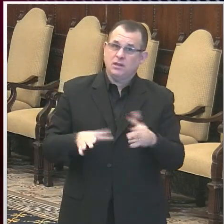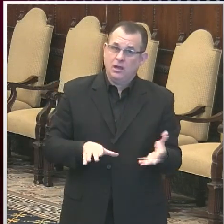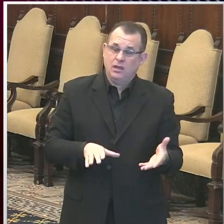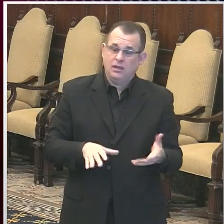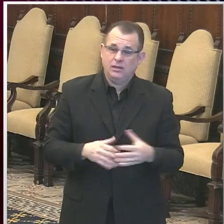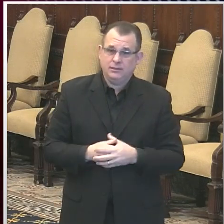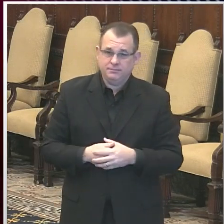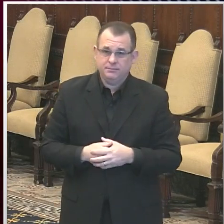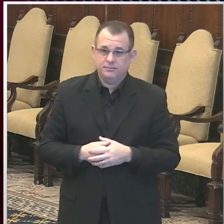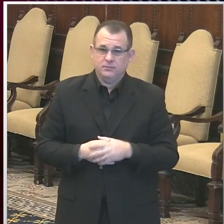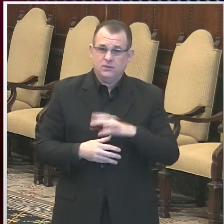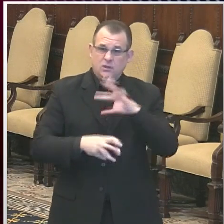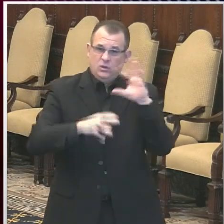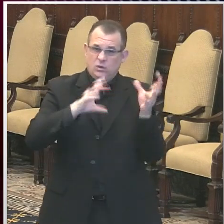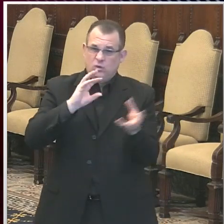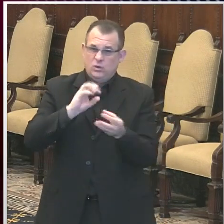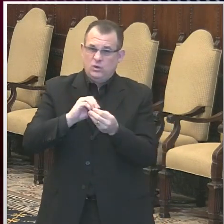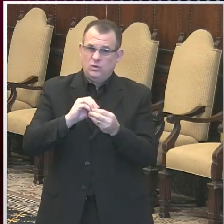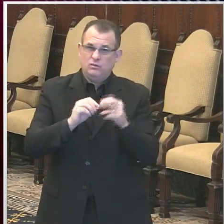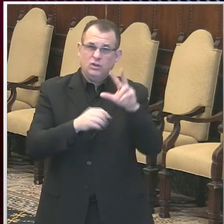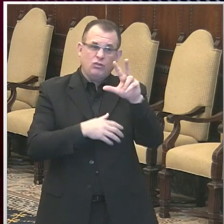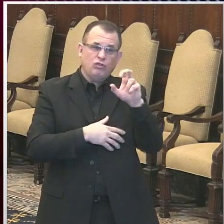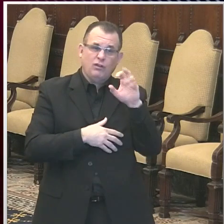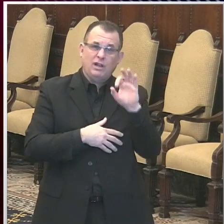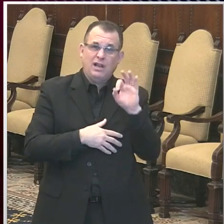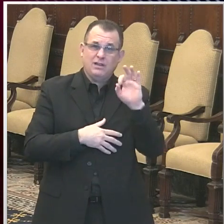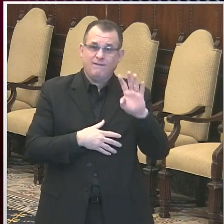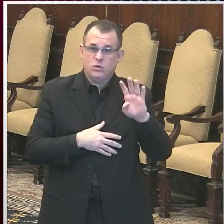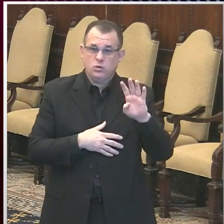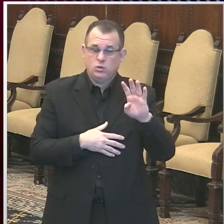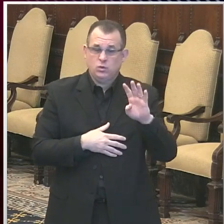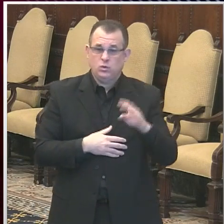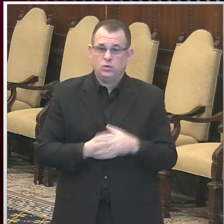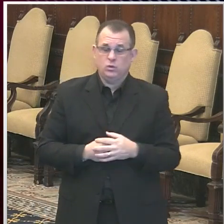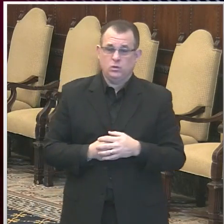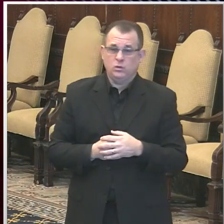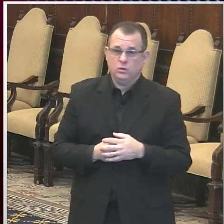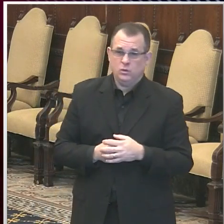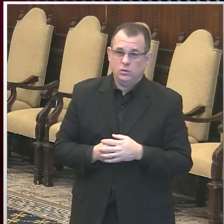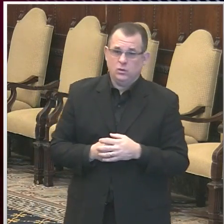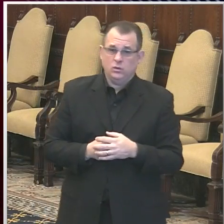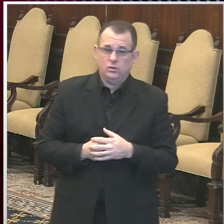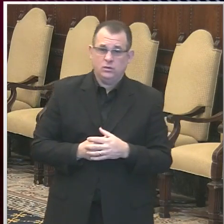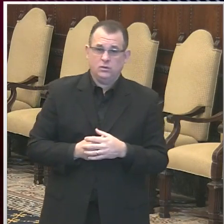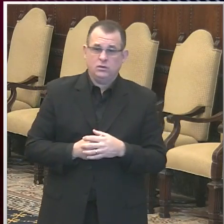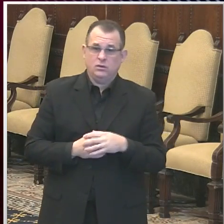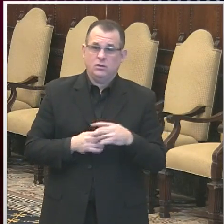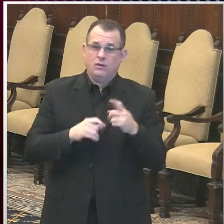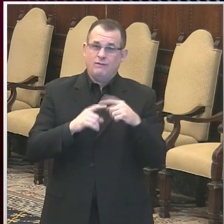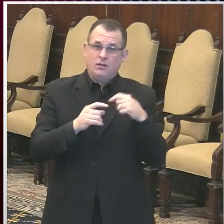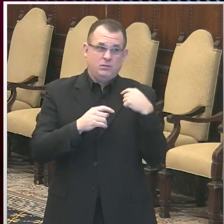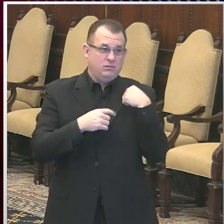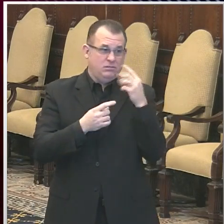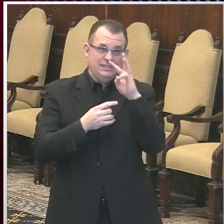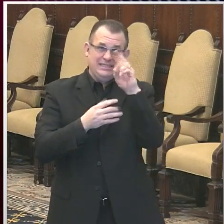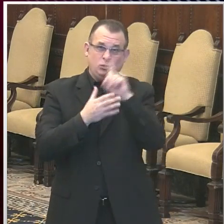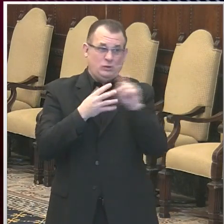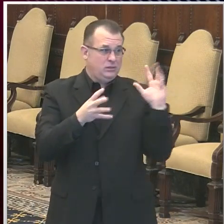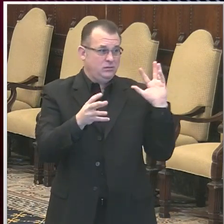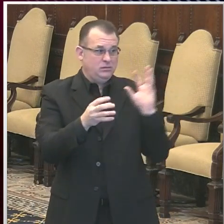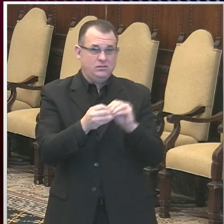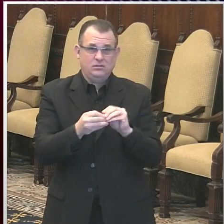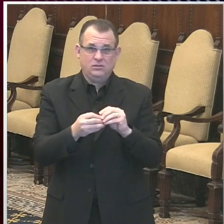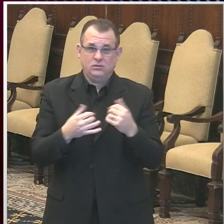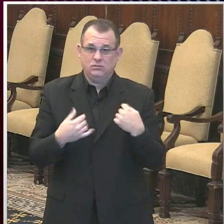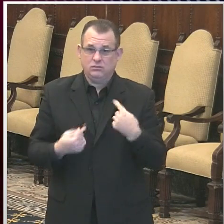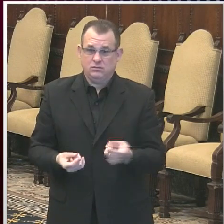of 394 deaths from coronavirus since the beginning of this epidemic. And that 24 new deaths is about average for the last week or